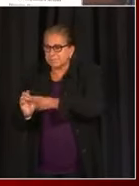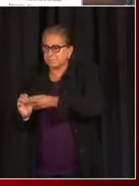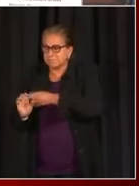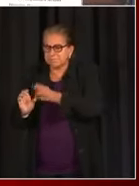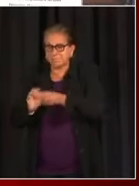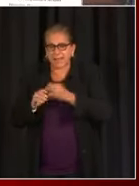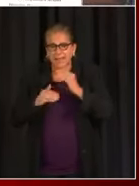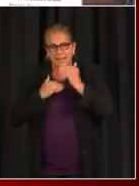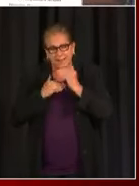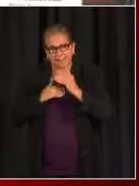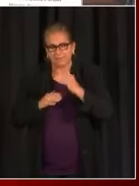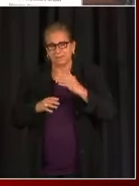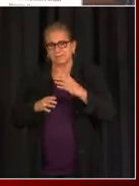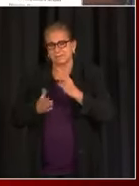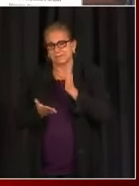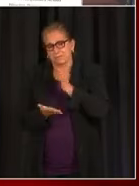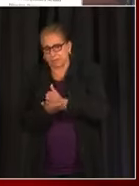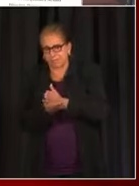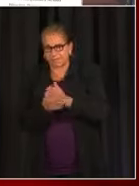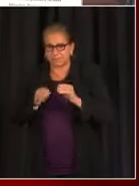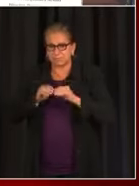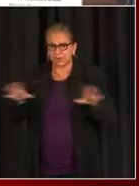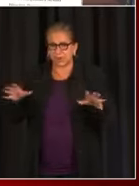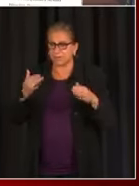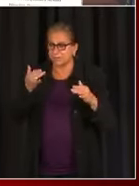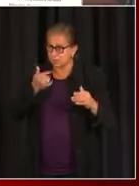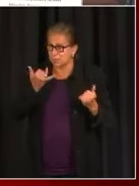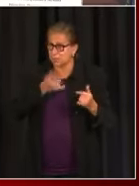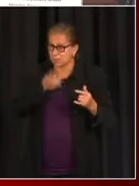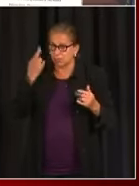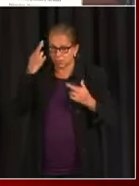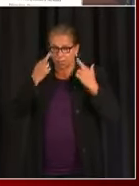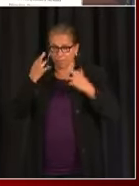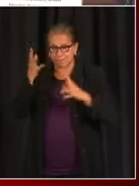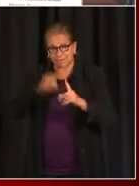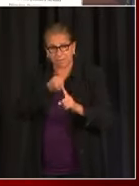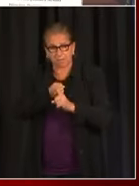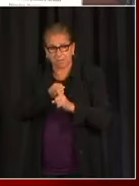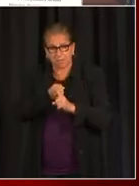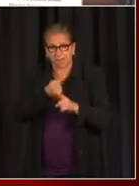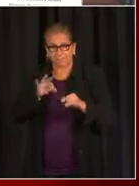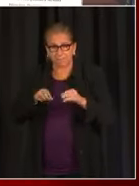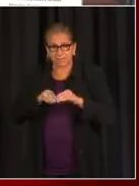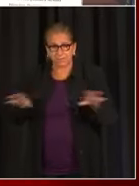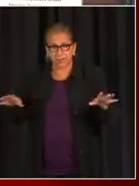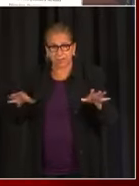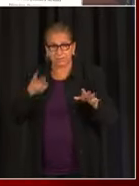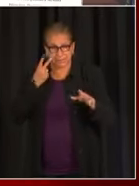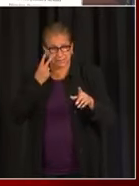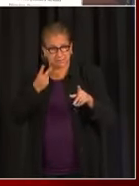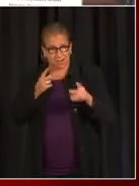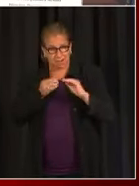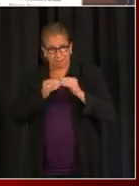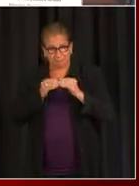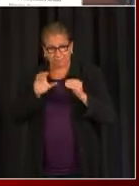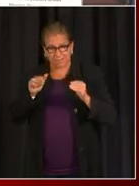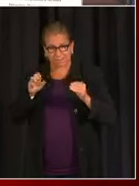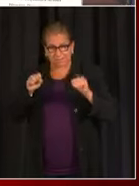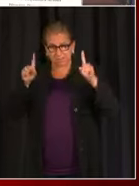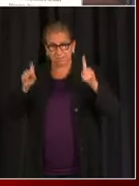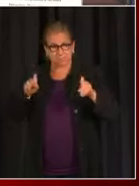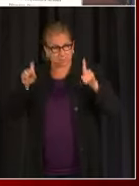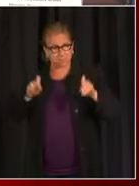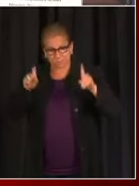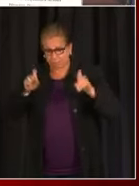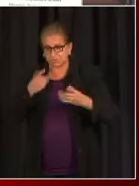that people understand the impact of these case rates on our test positivity rate, which is